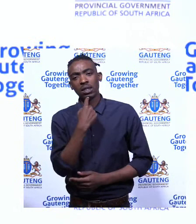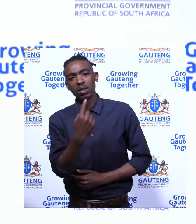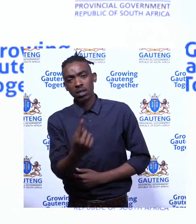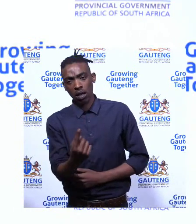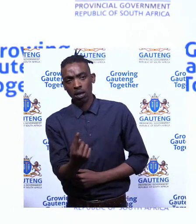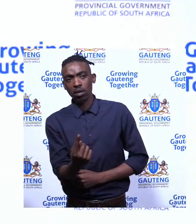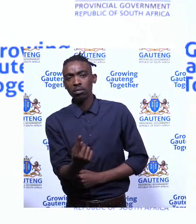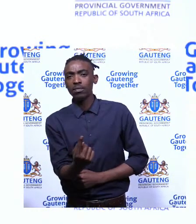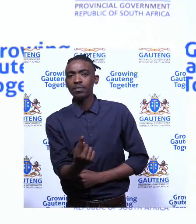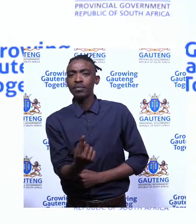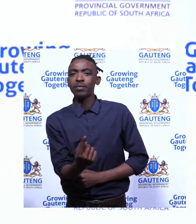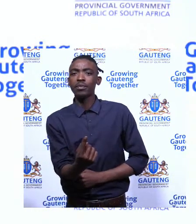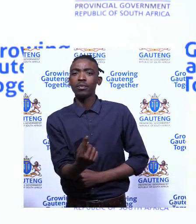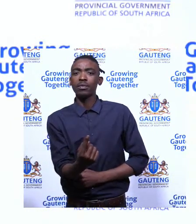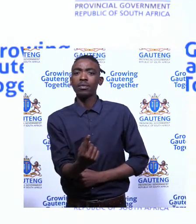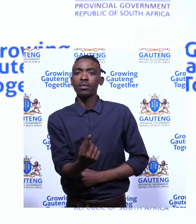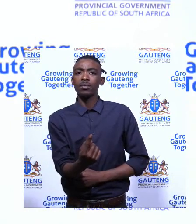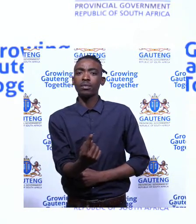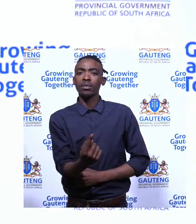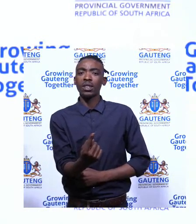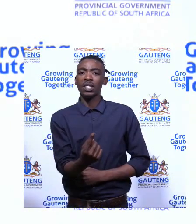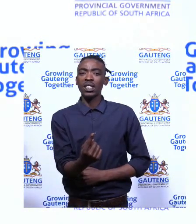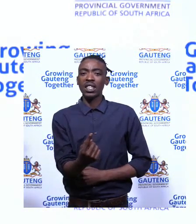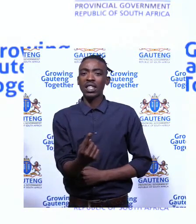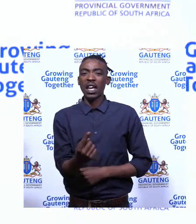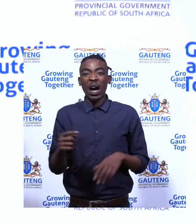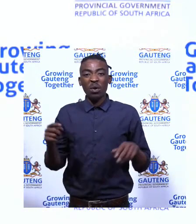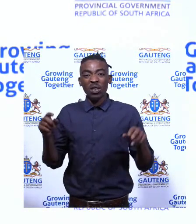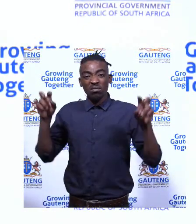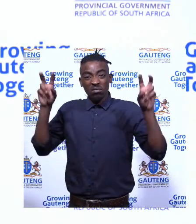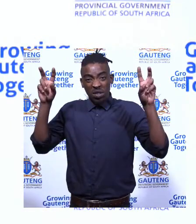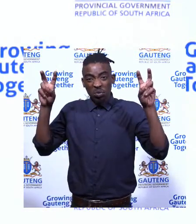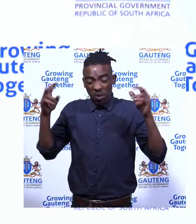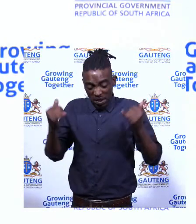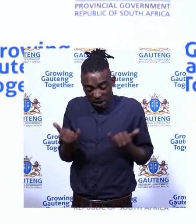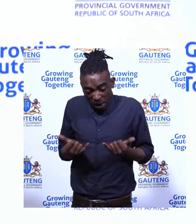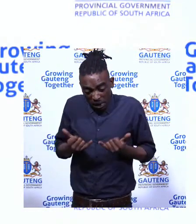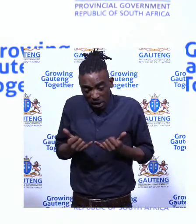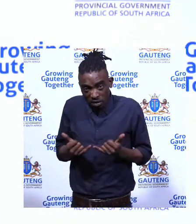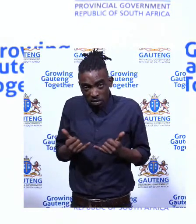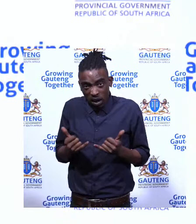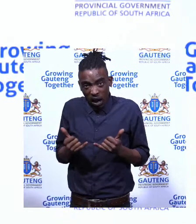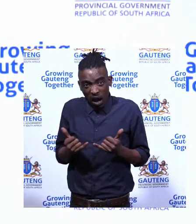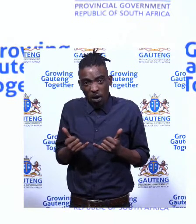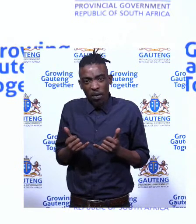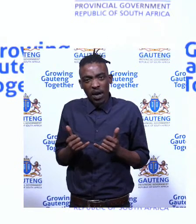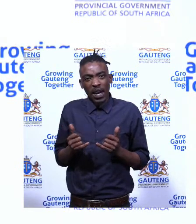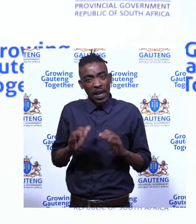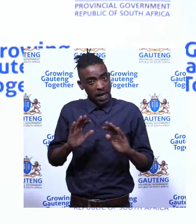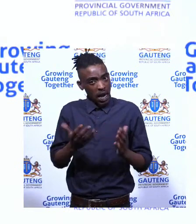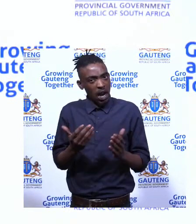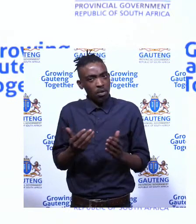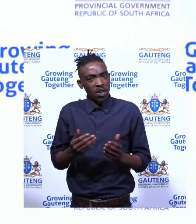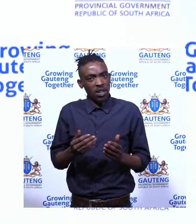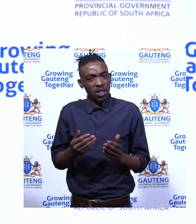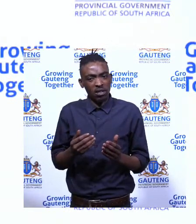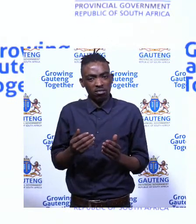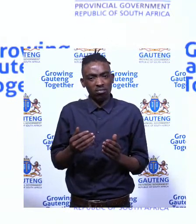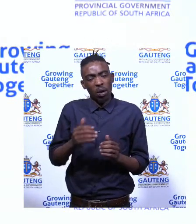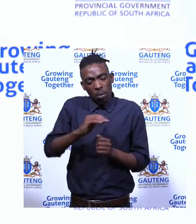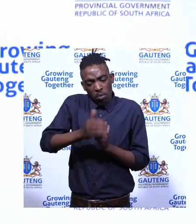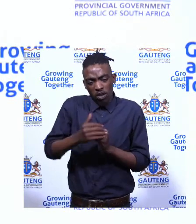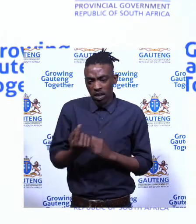The way and the current situation it is, the way to prevent the spread of this